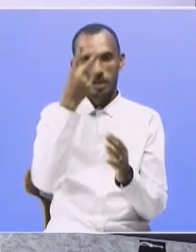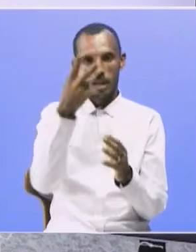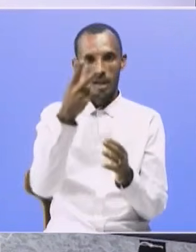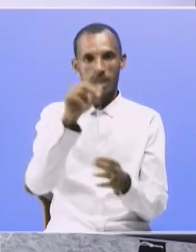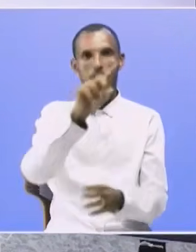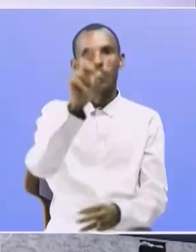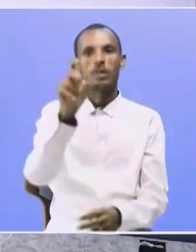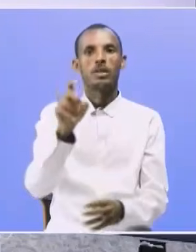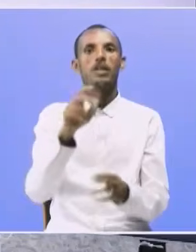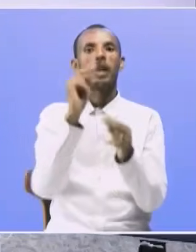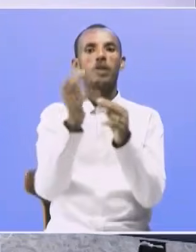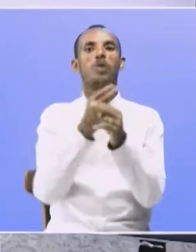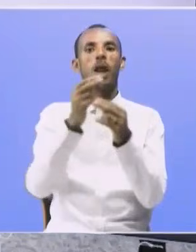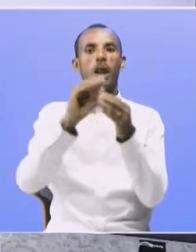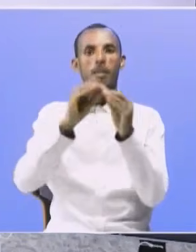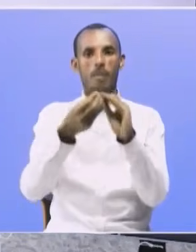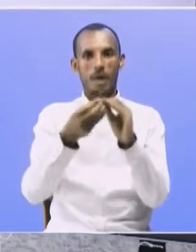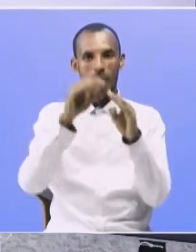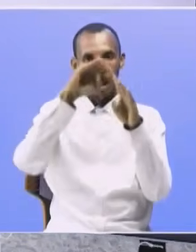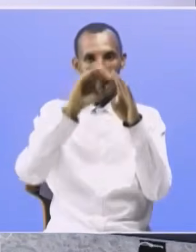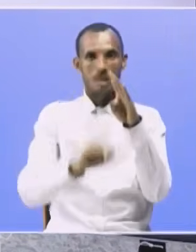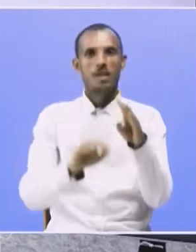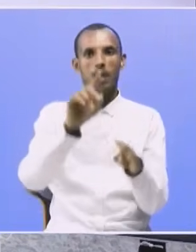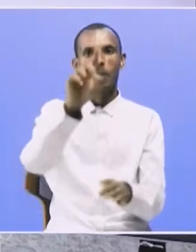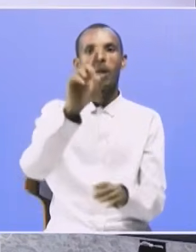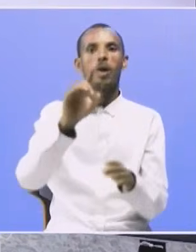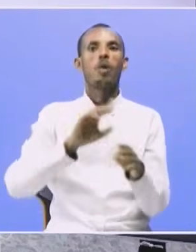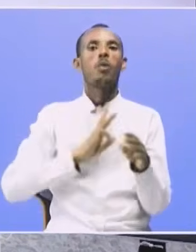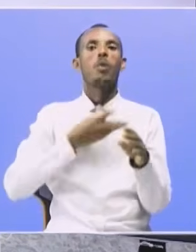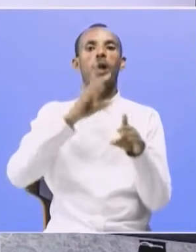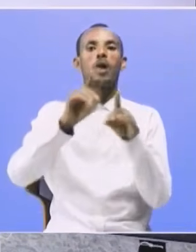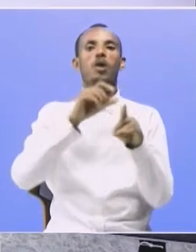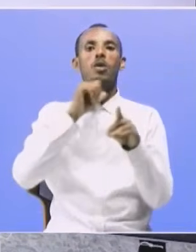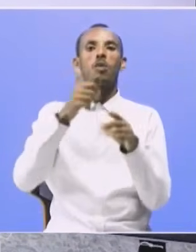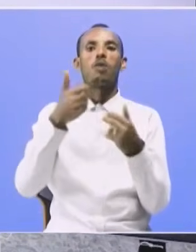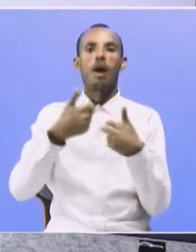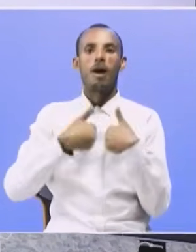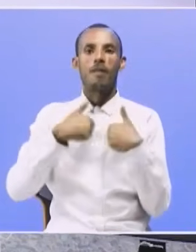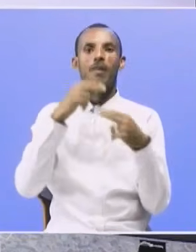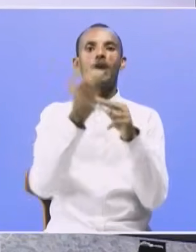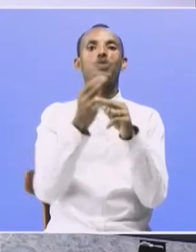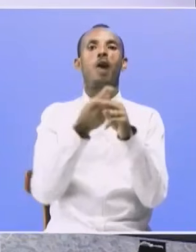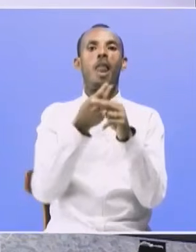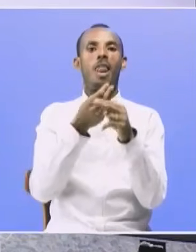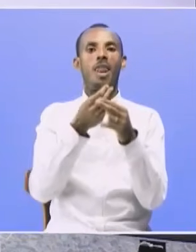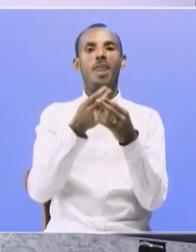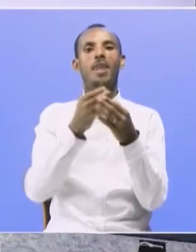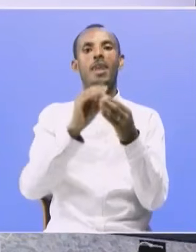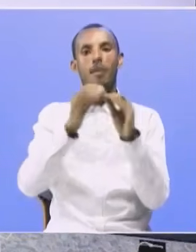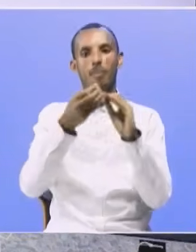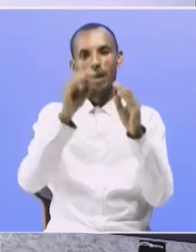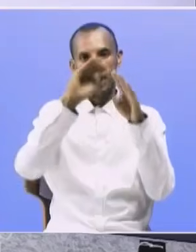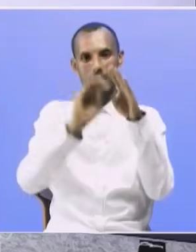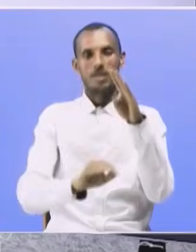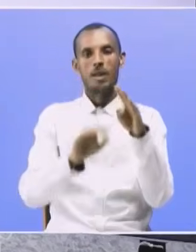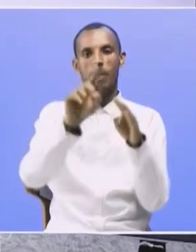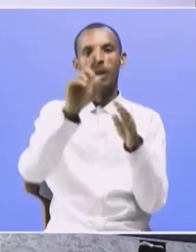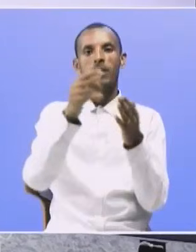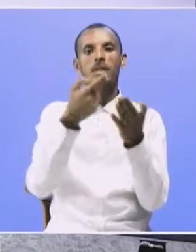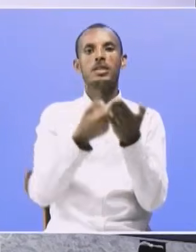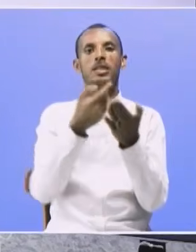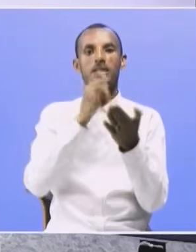question. Natural number less than 1. We don't have a natural number less than 1. Therefore, this set